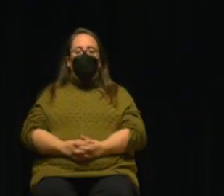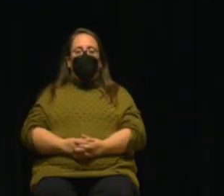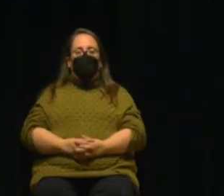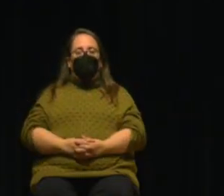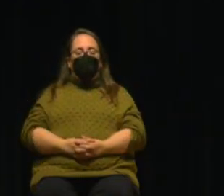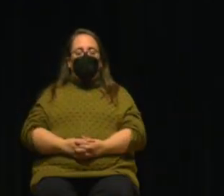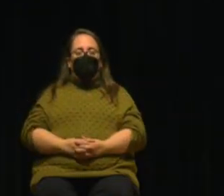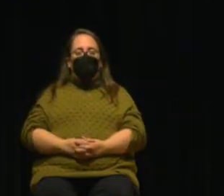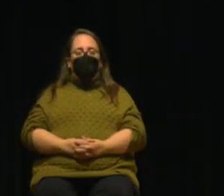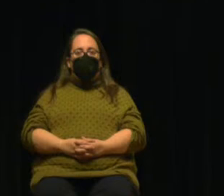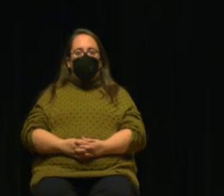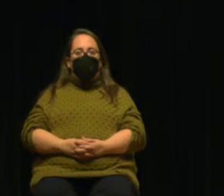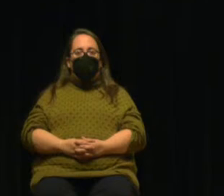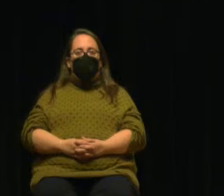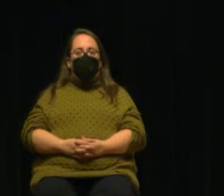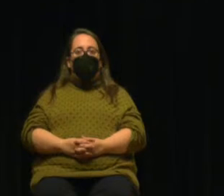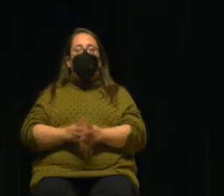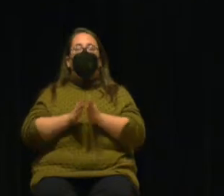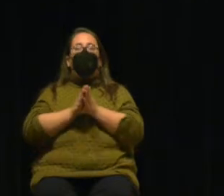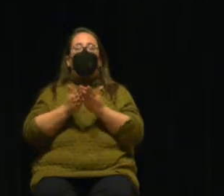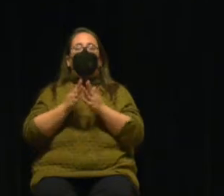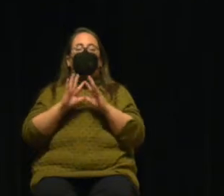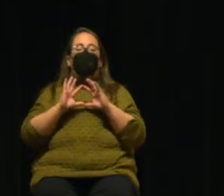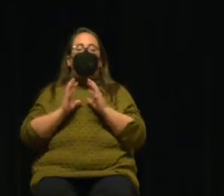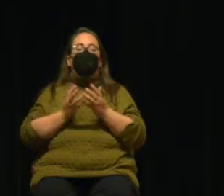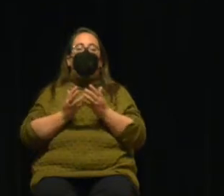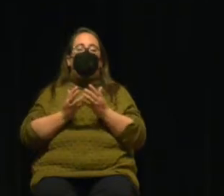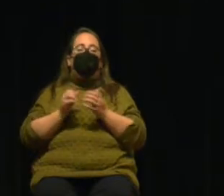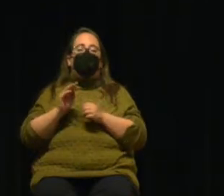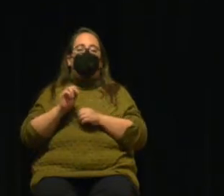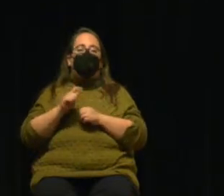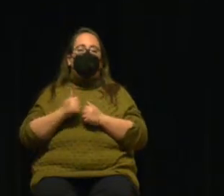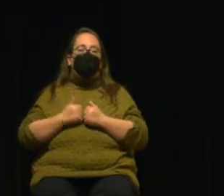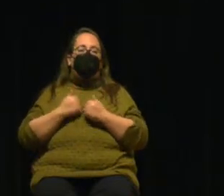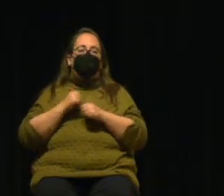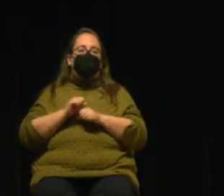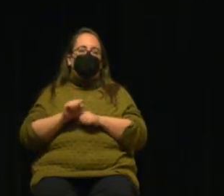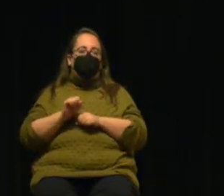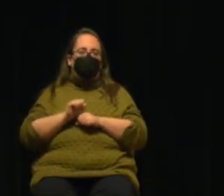This book is a fitting encapsulation of Still's life work.